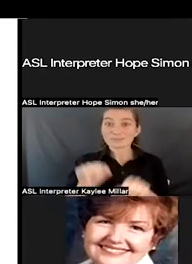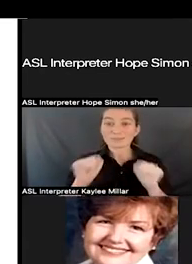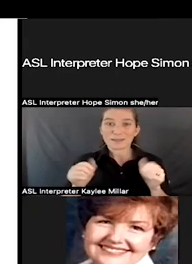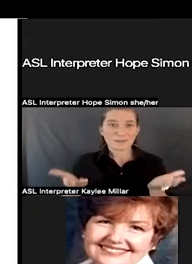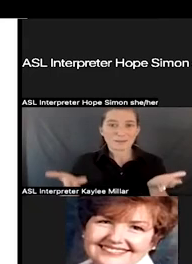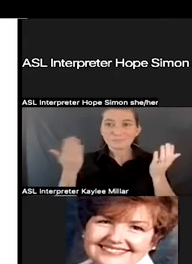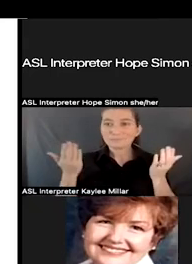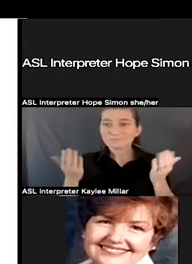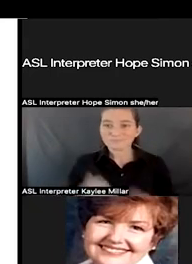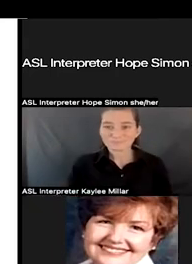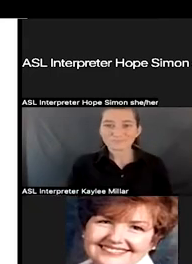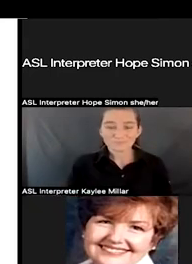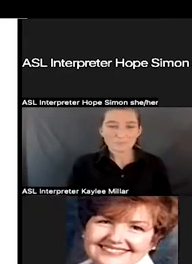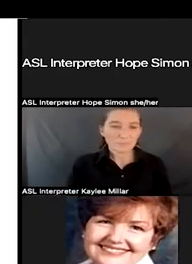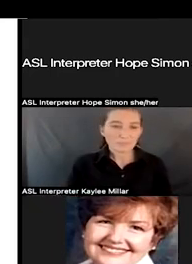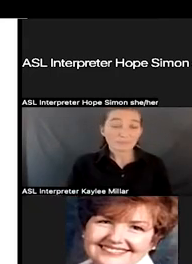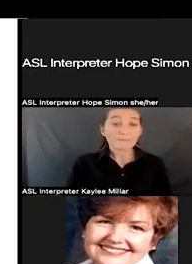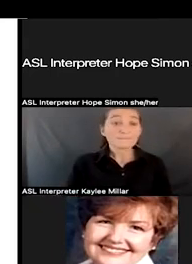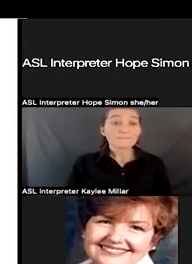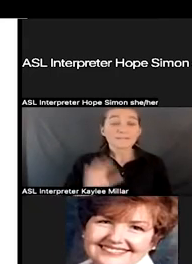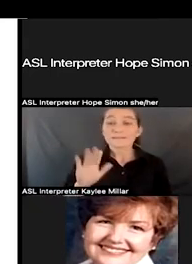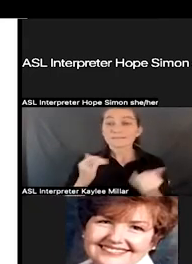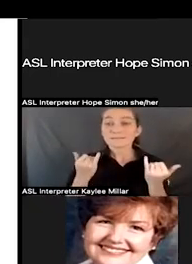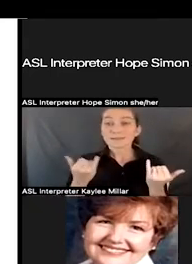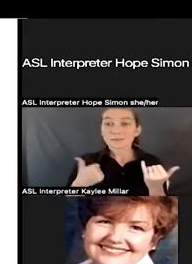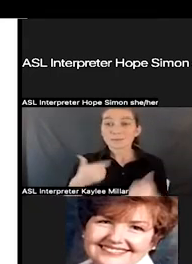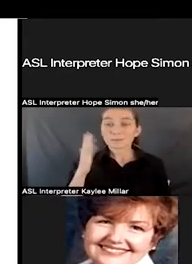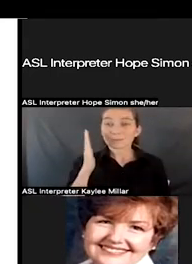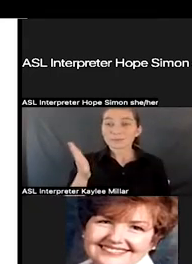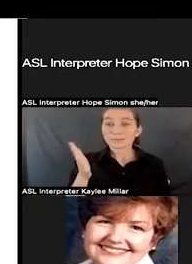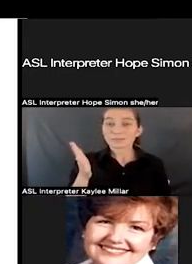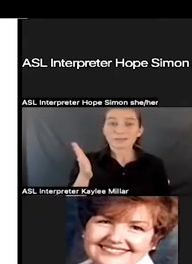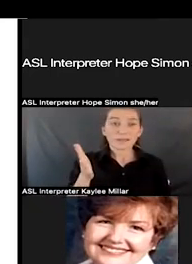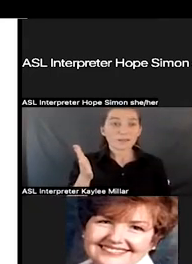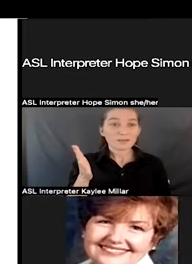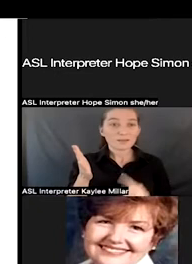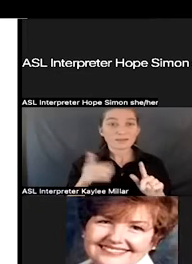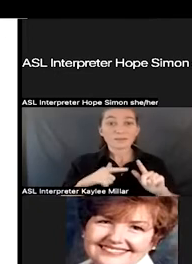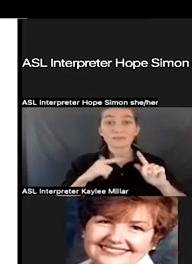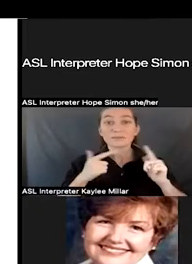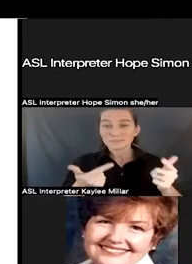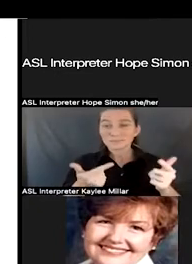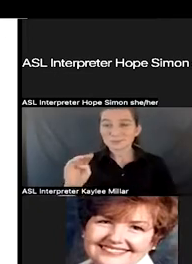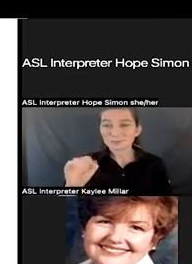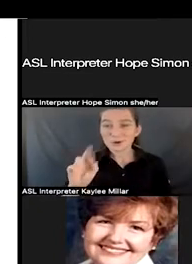events. And with that, I will kick it over to Mark.